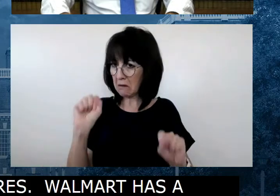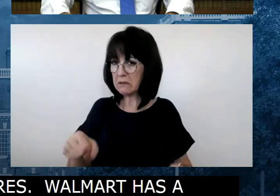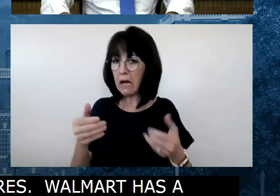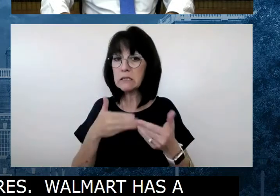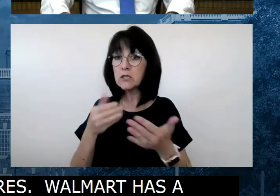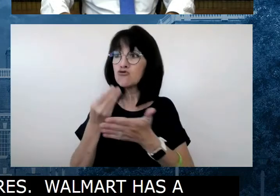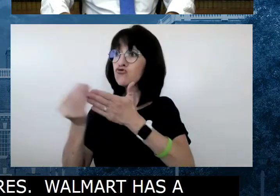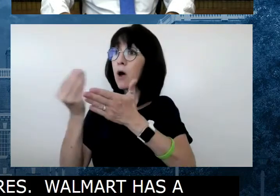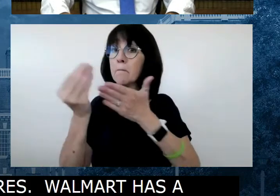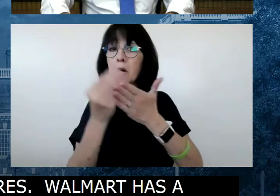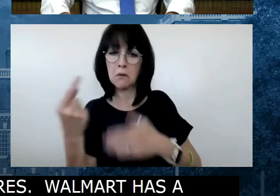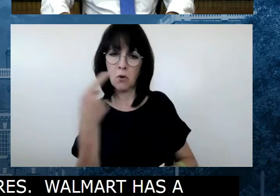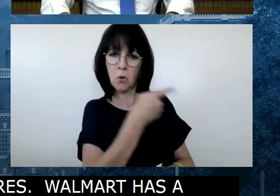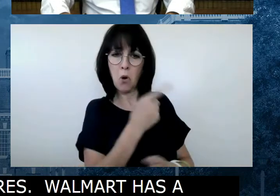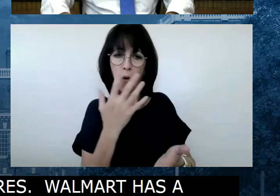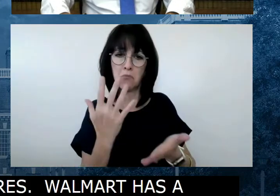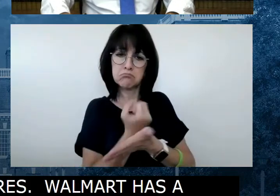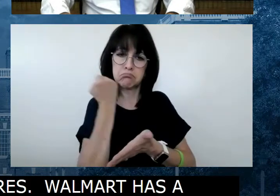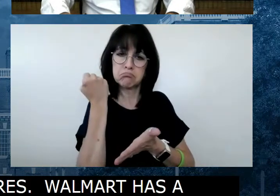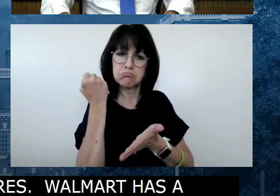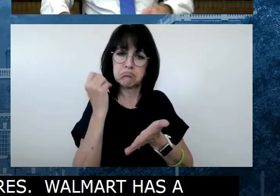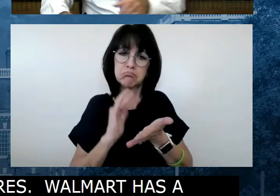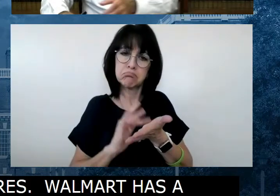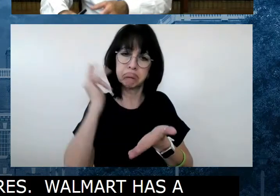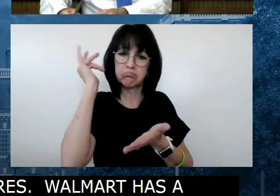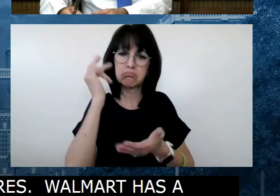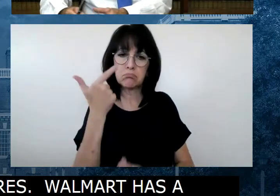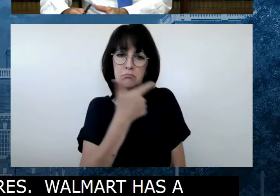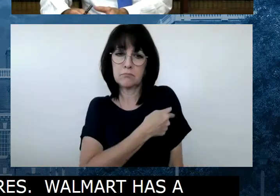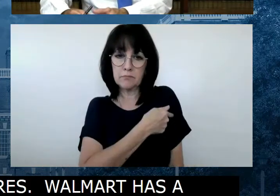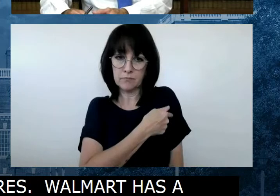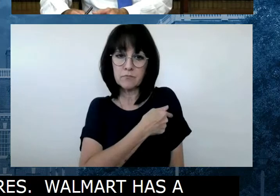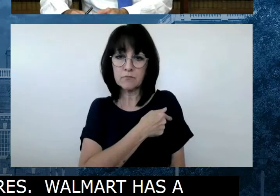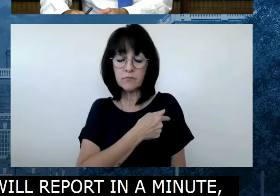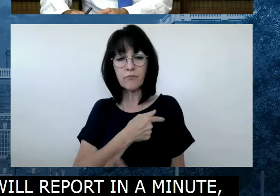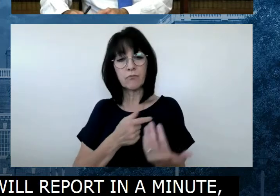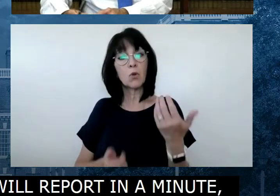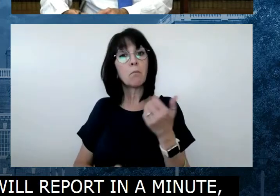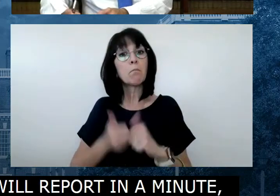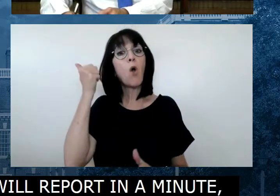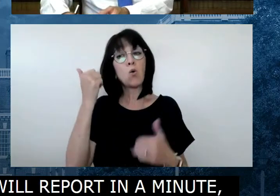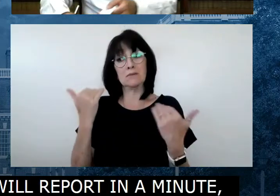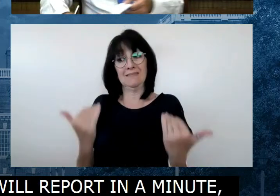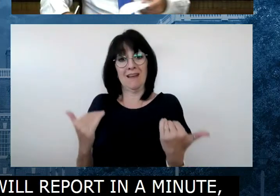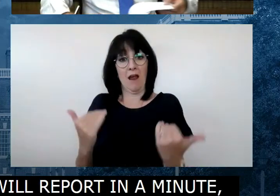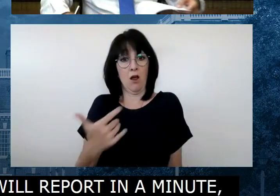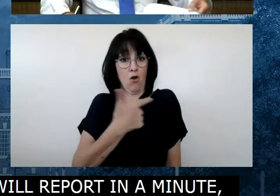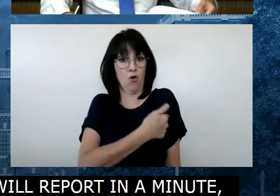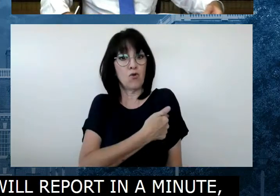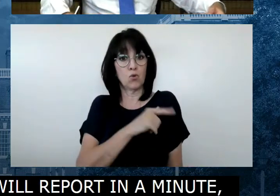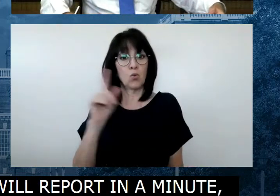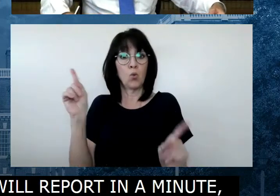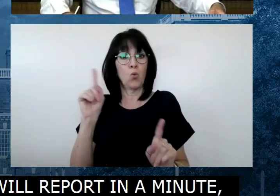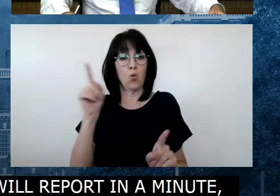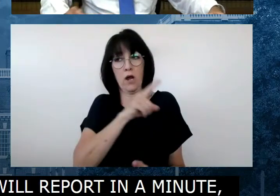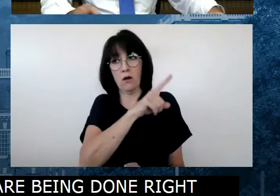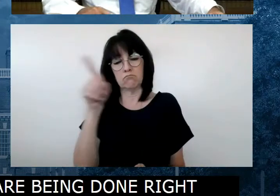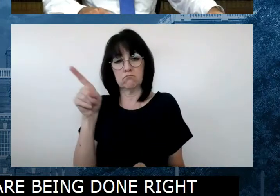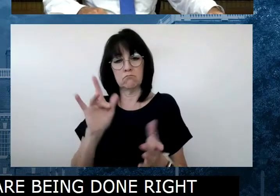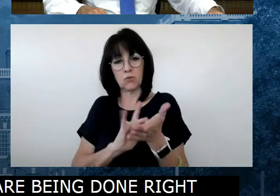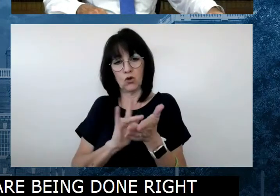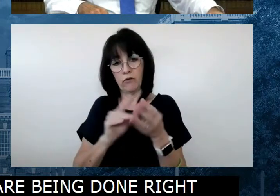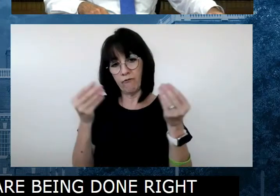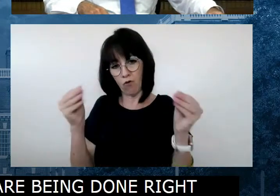that most of the vaccinations that are being done right now are being done in our pharmacies, and we thank our pharmacy partners for that.